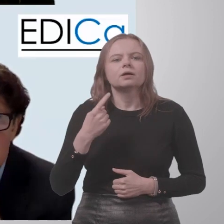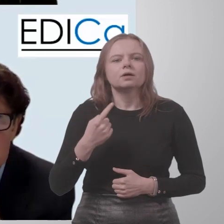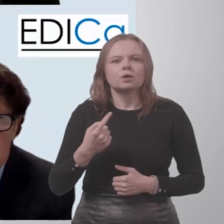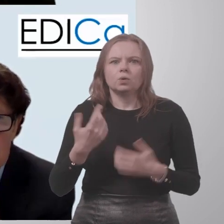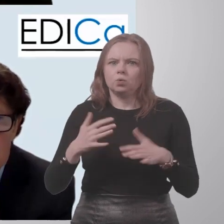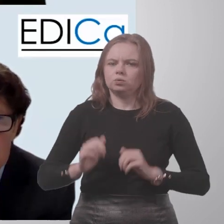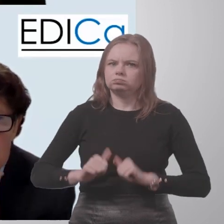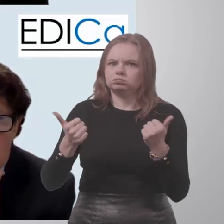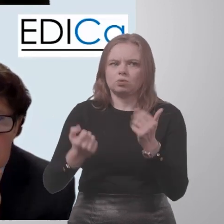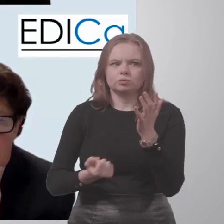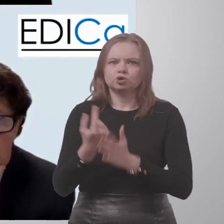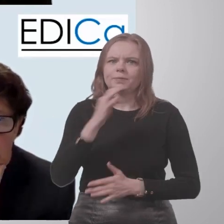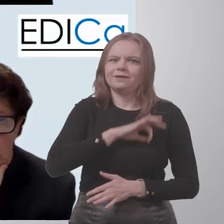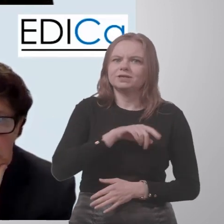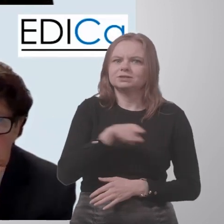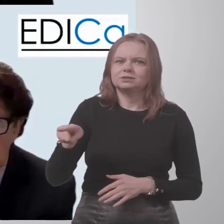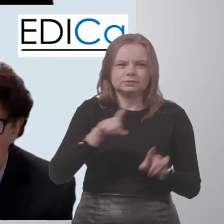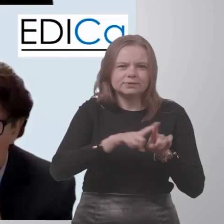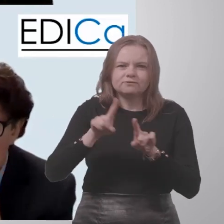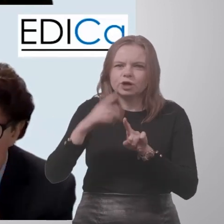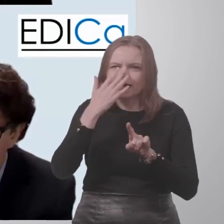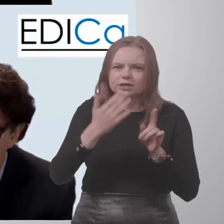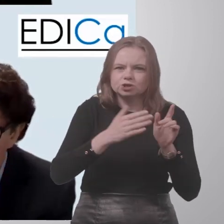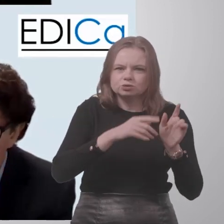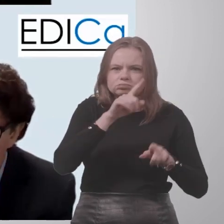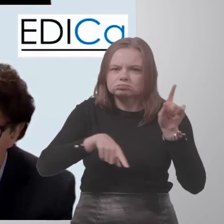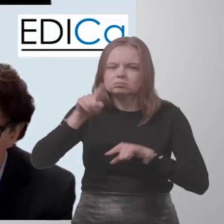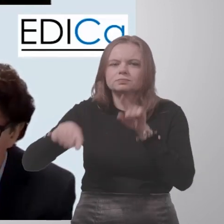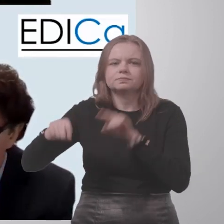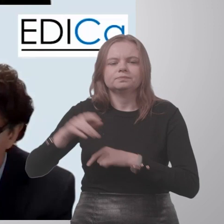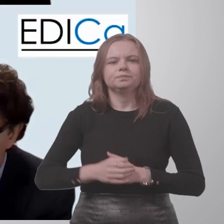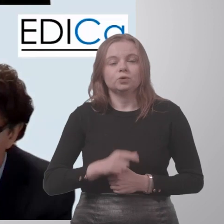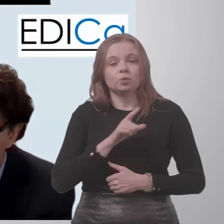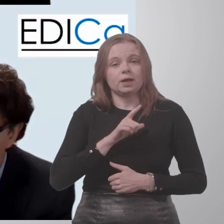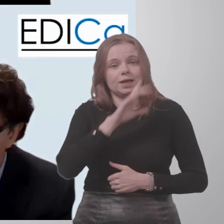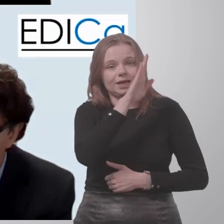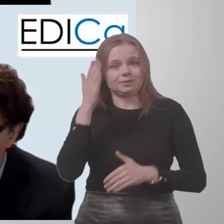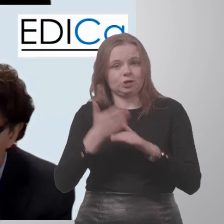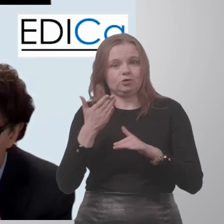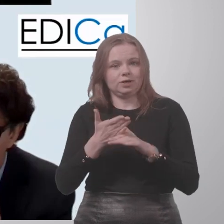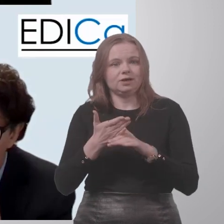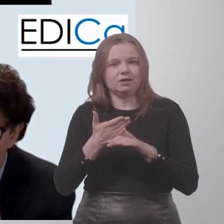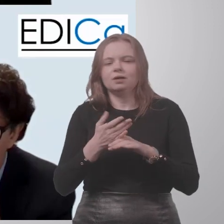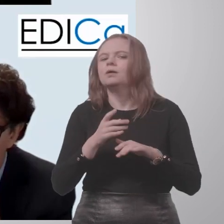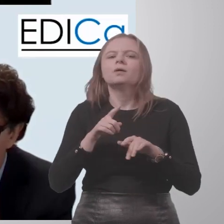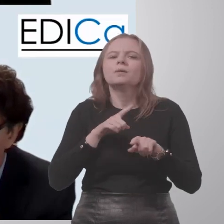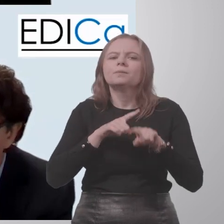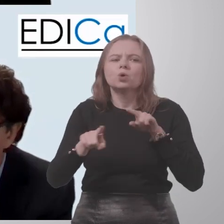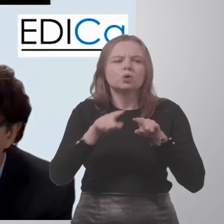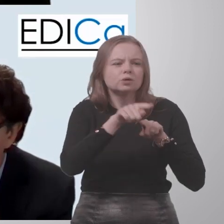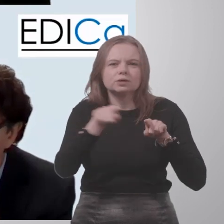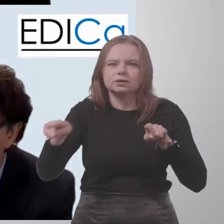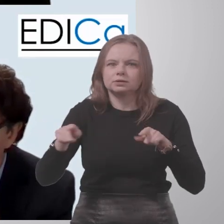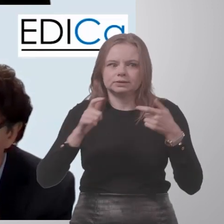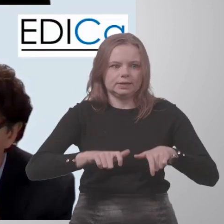in that academic careers do tend to keep, lots of academics stay on in their career beyond what might be the